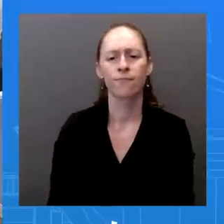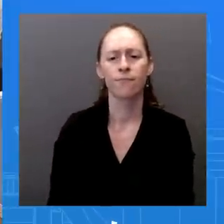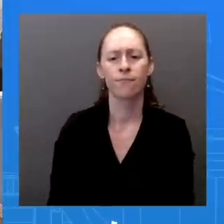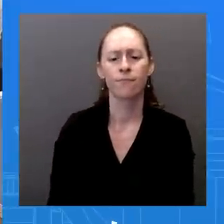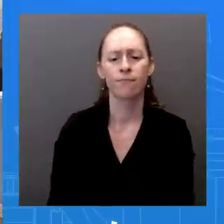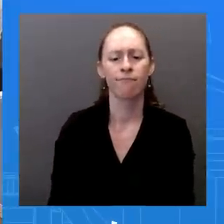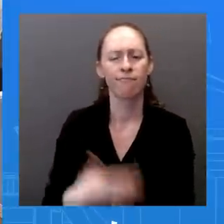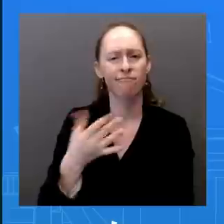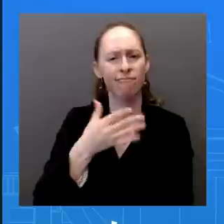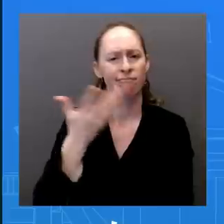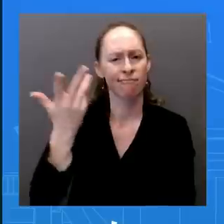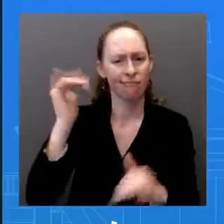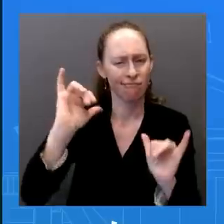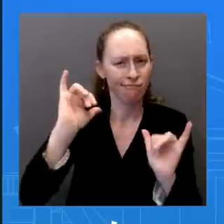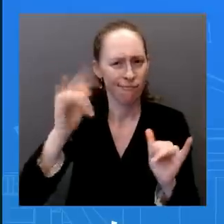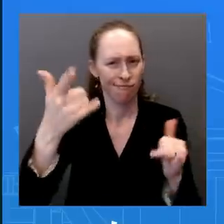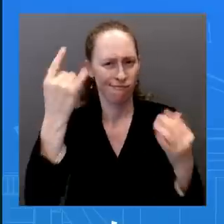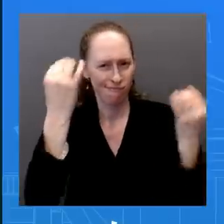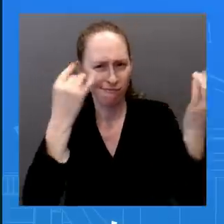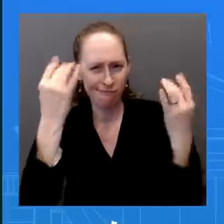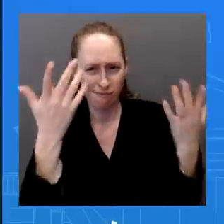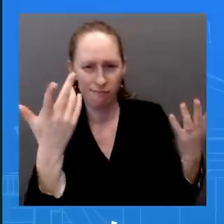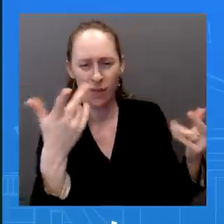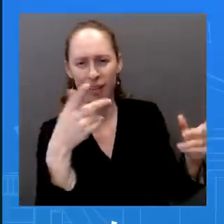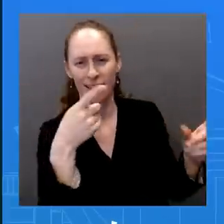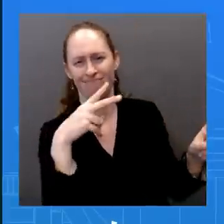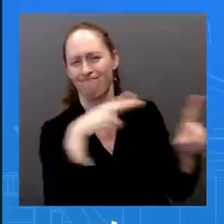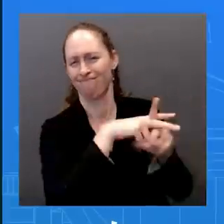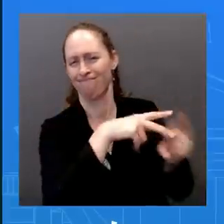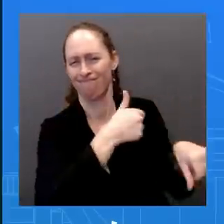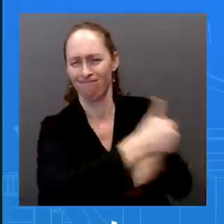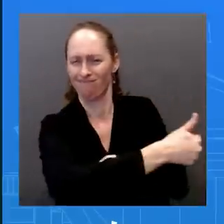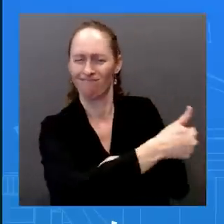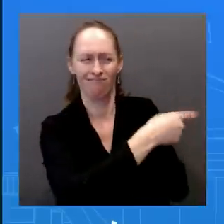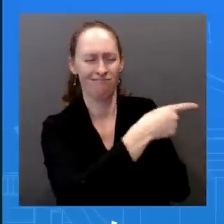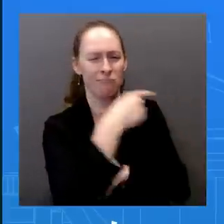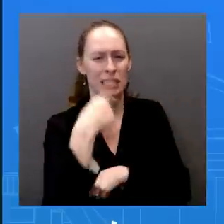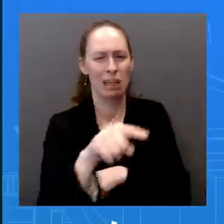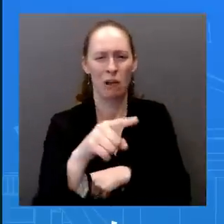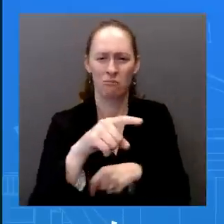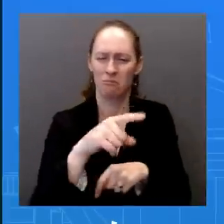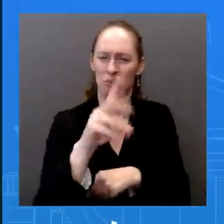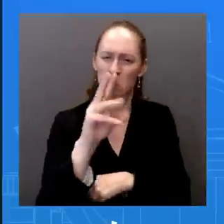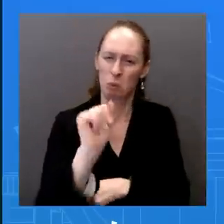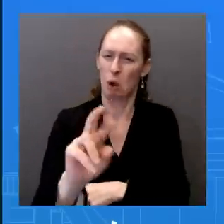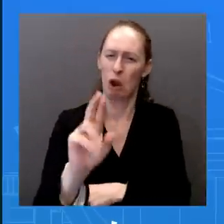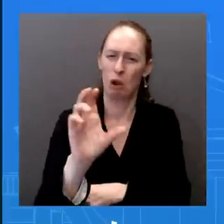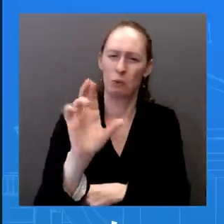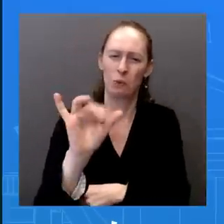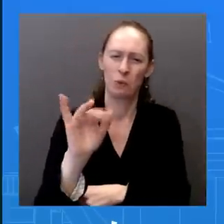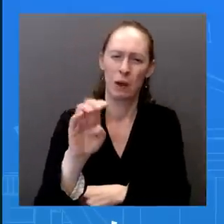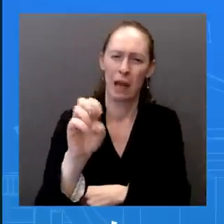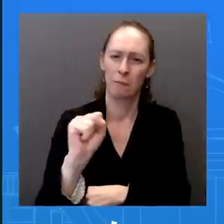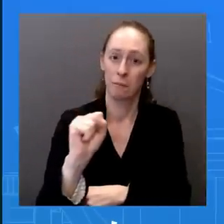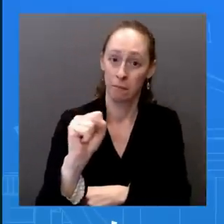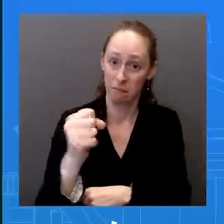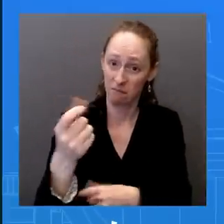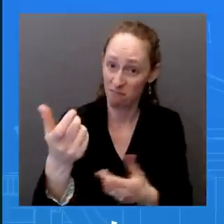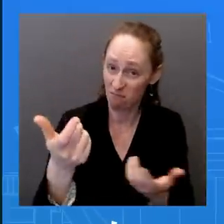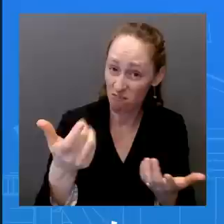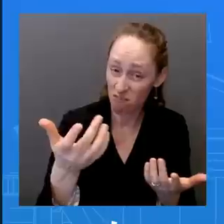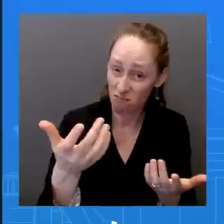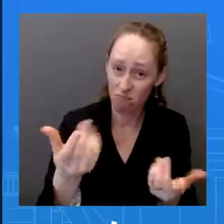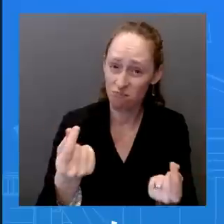that process? I had the opportunity this morning to talk to my counterpart, the Ukrainian chief of staff, Andriy